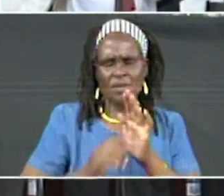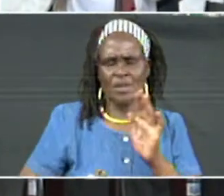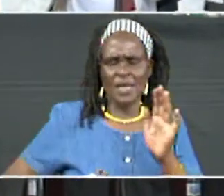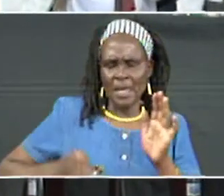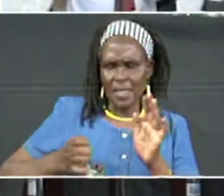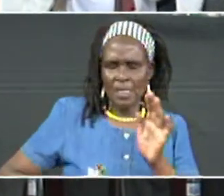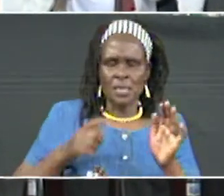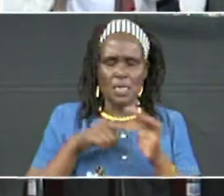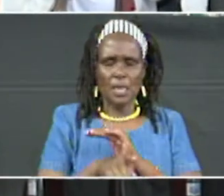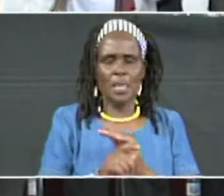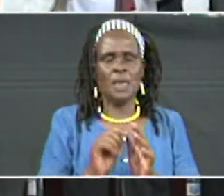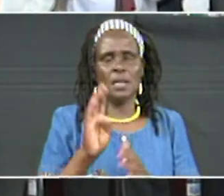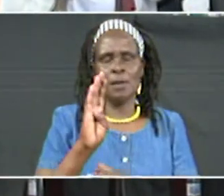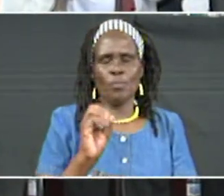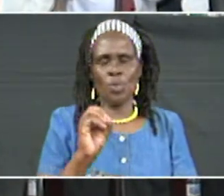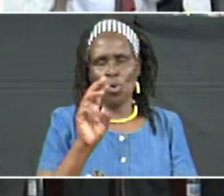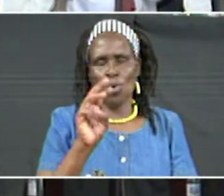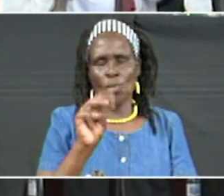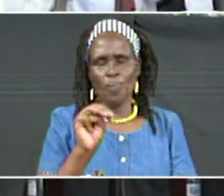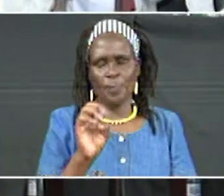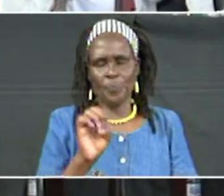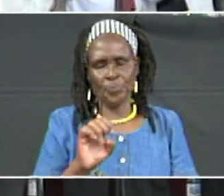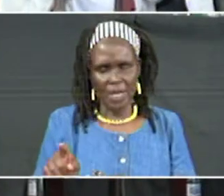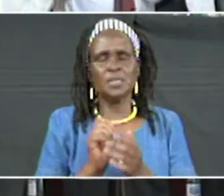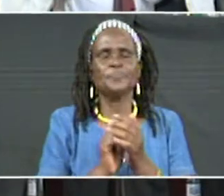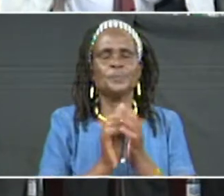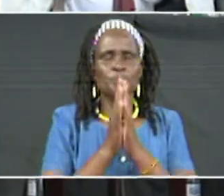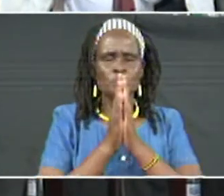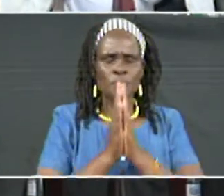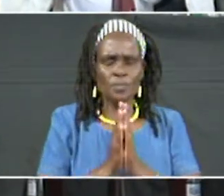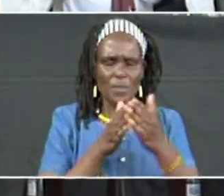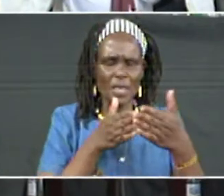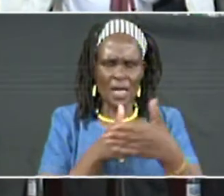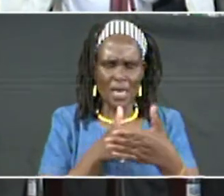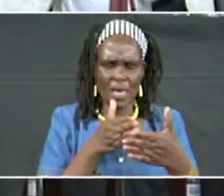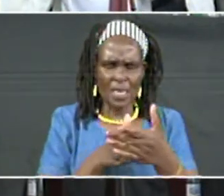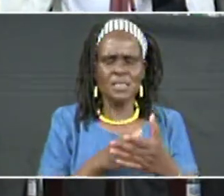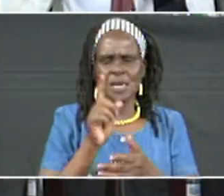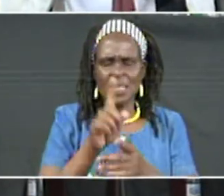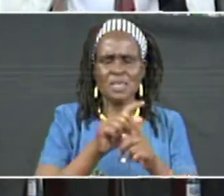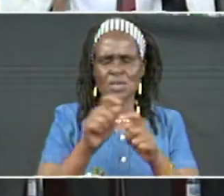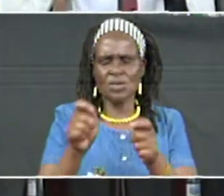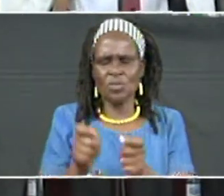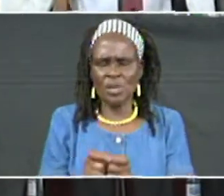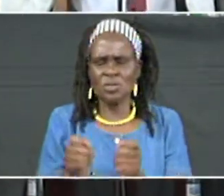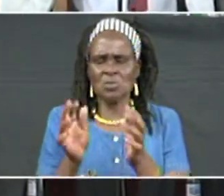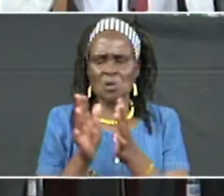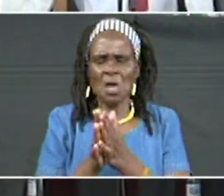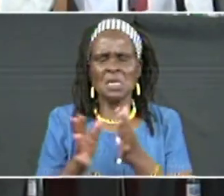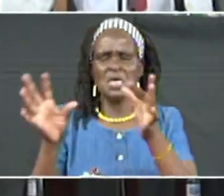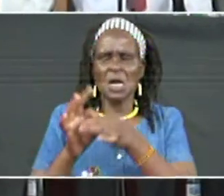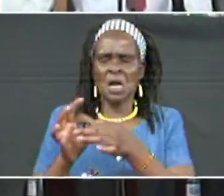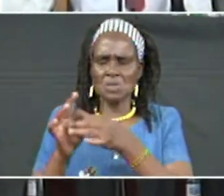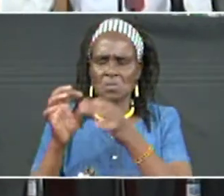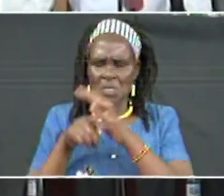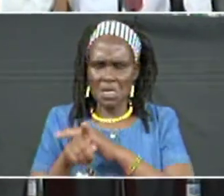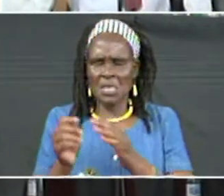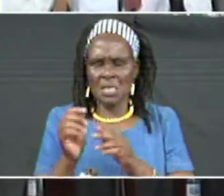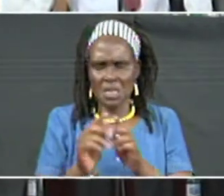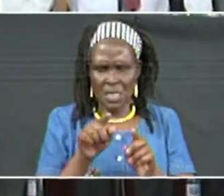Bomet. Father, we pray against rigid traditions and customs in the land of